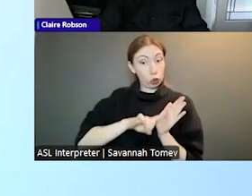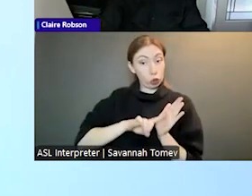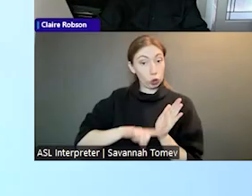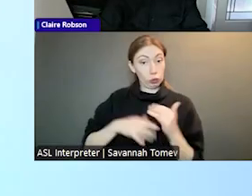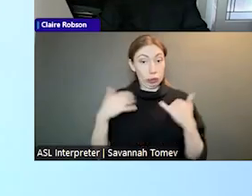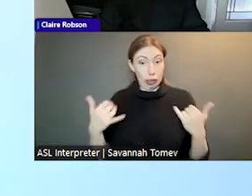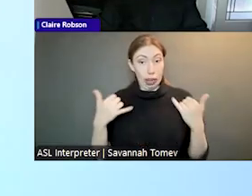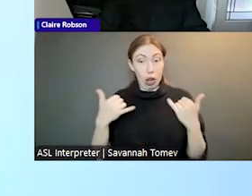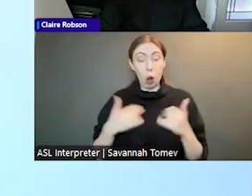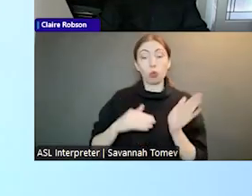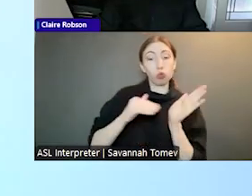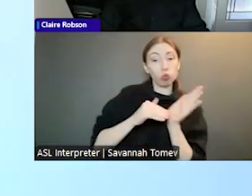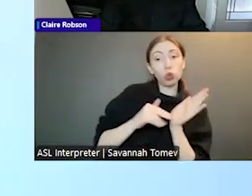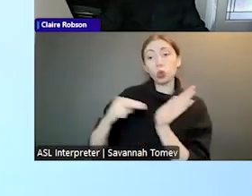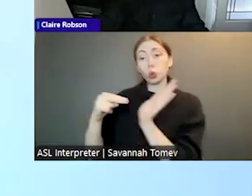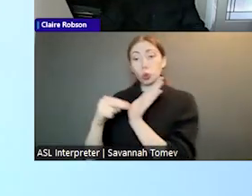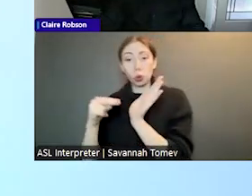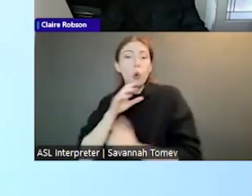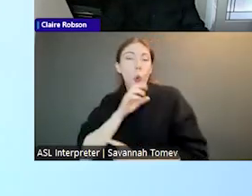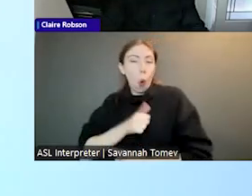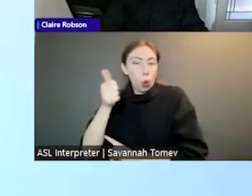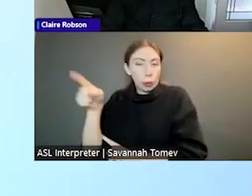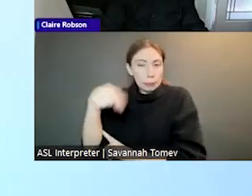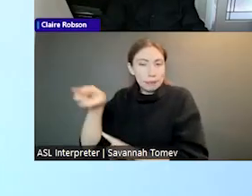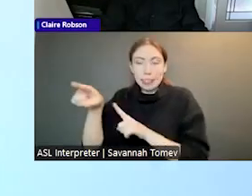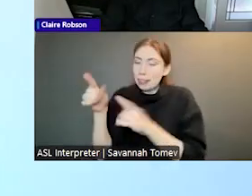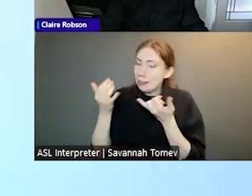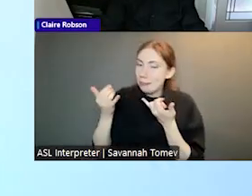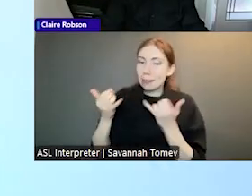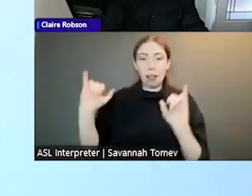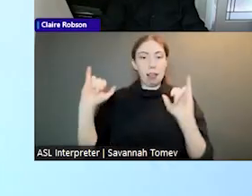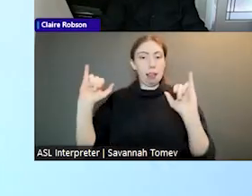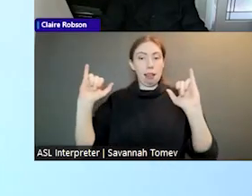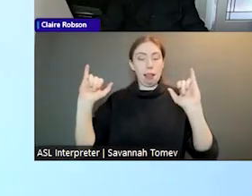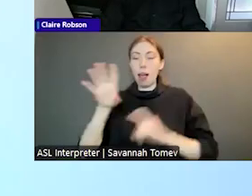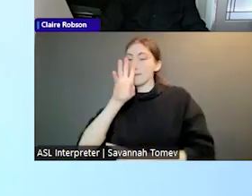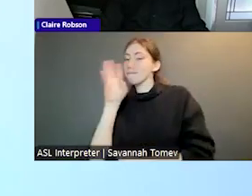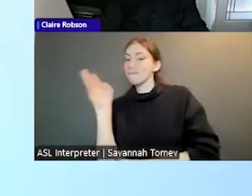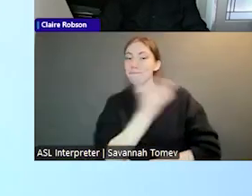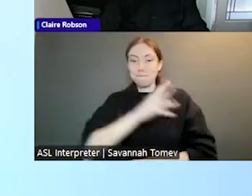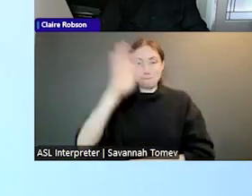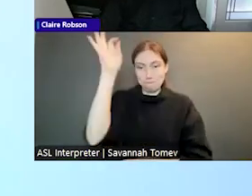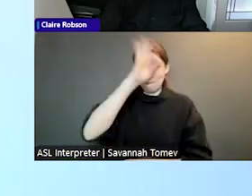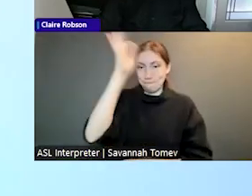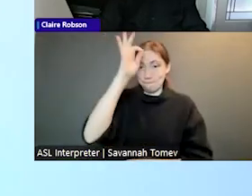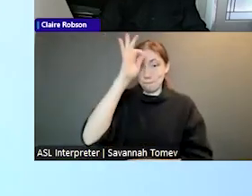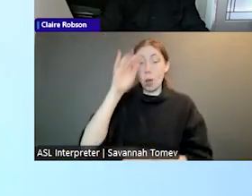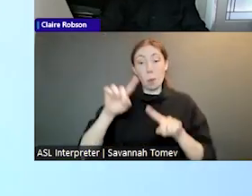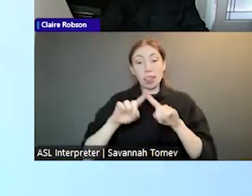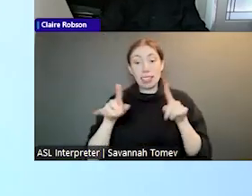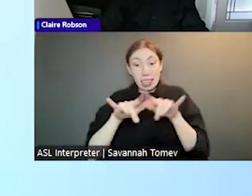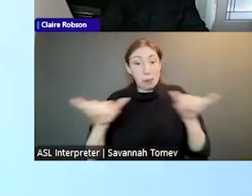care providers still exhibit not just ignorance, but outright homophobia